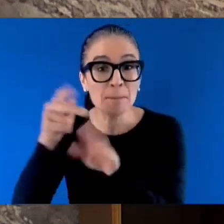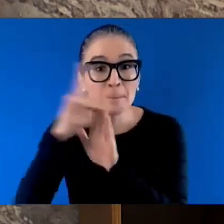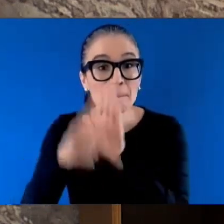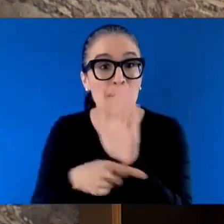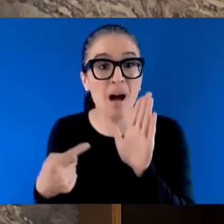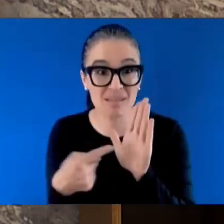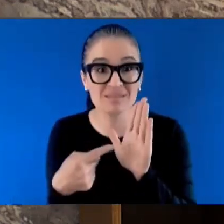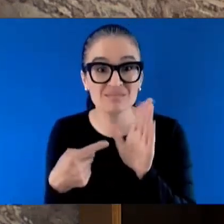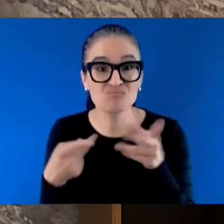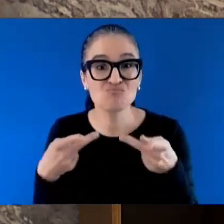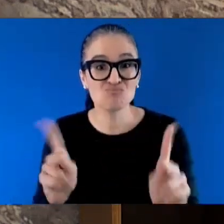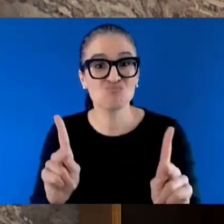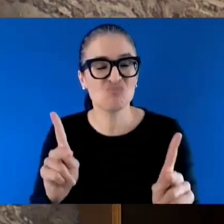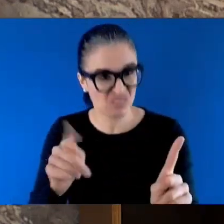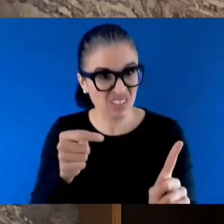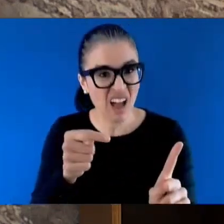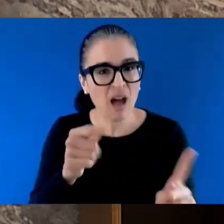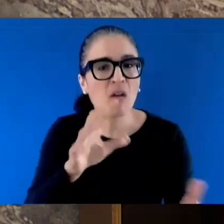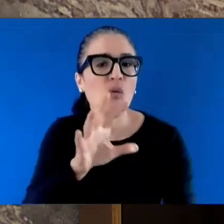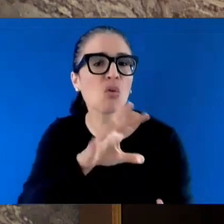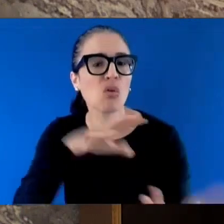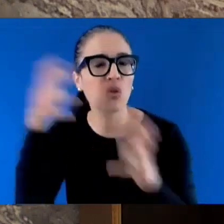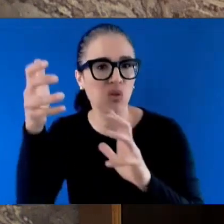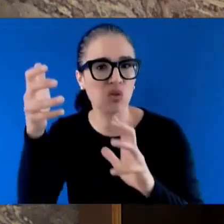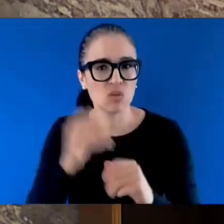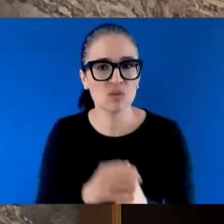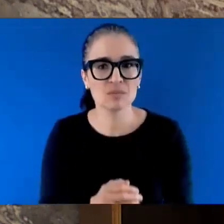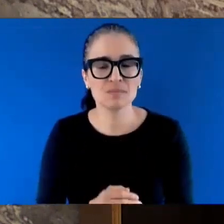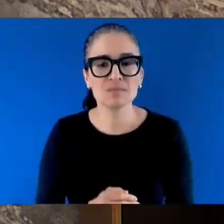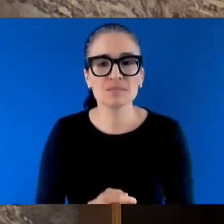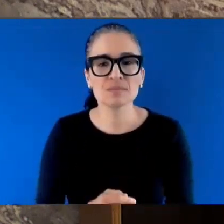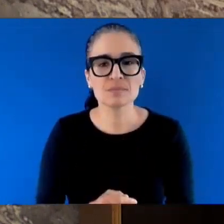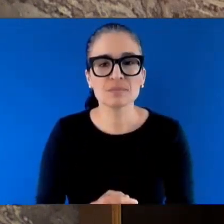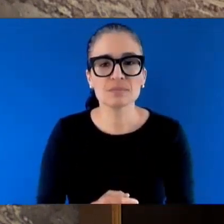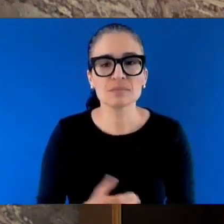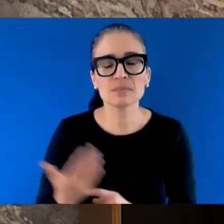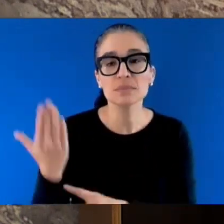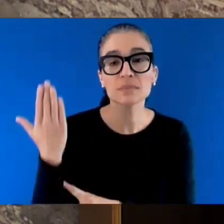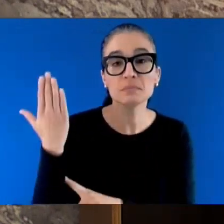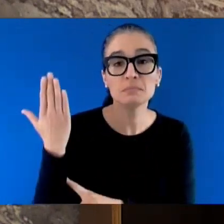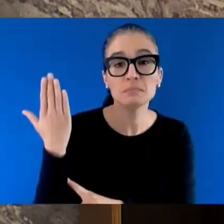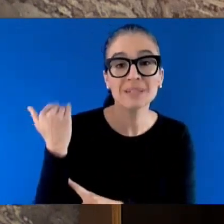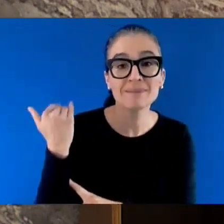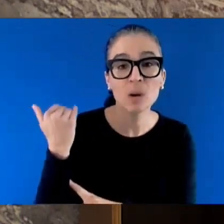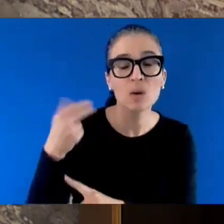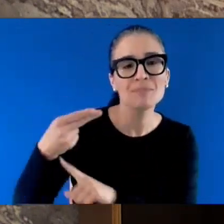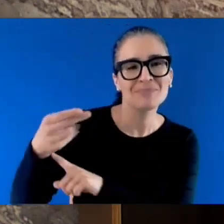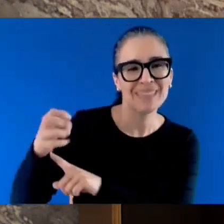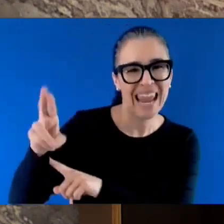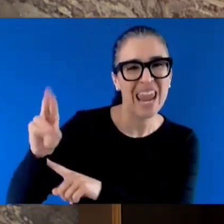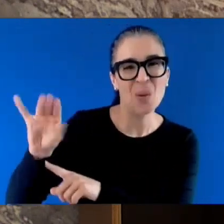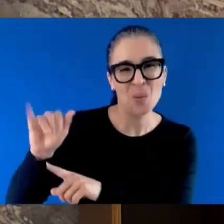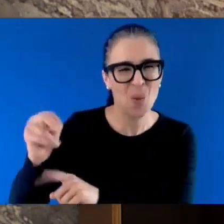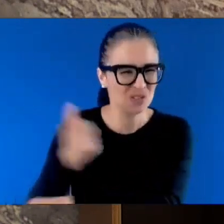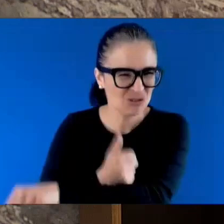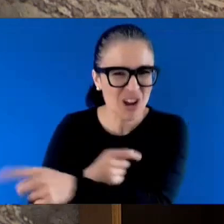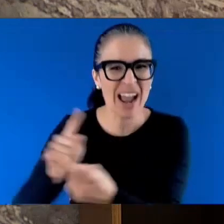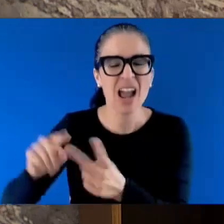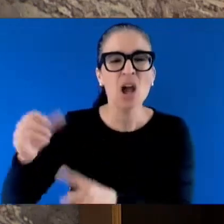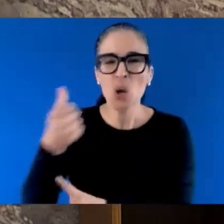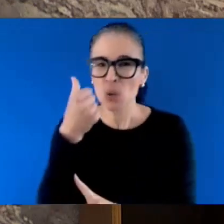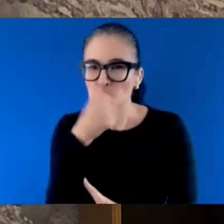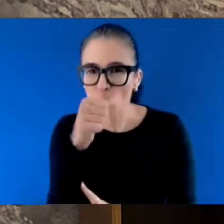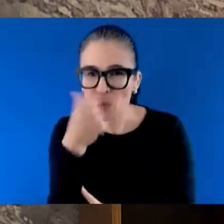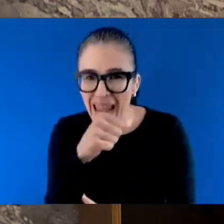of decriminalized drugs like heroin, cocaine, and fentanyl. And daily, we see open drug use in restaurants like Tim